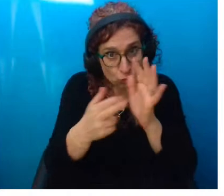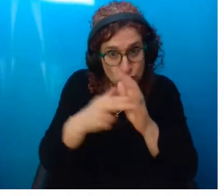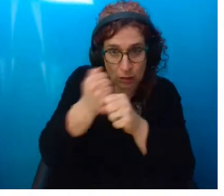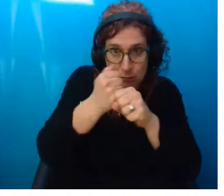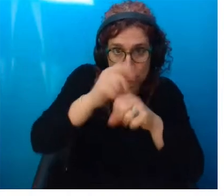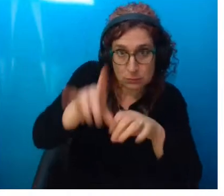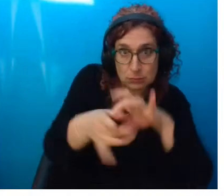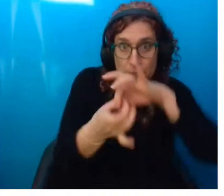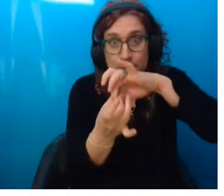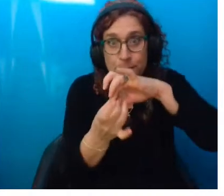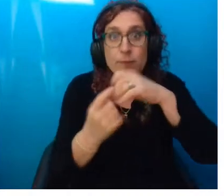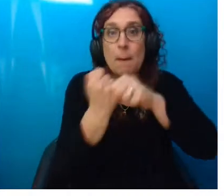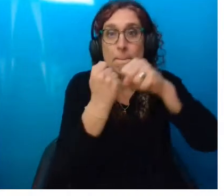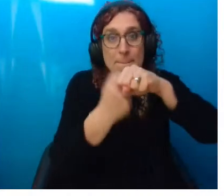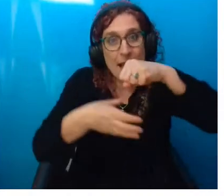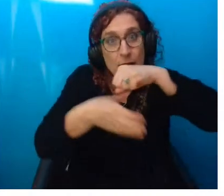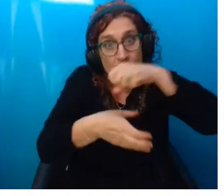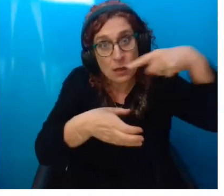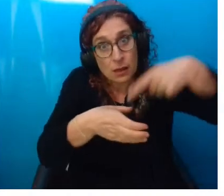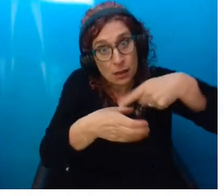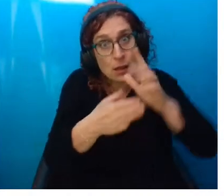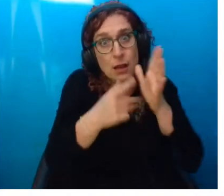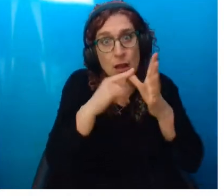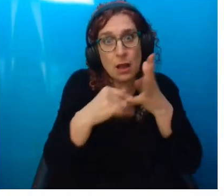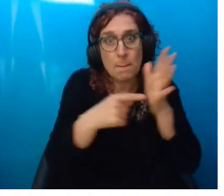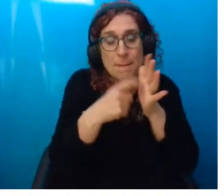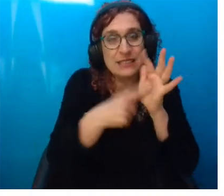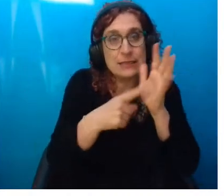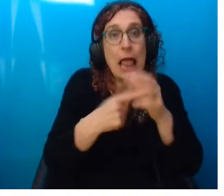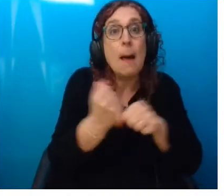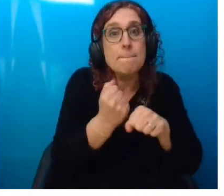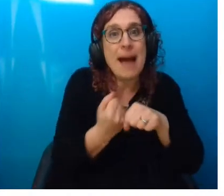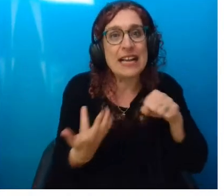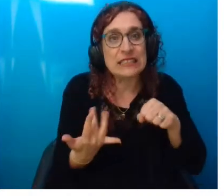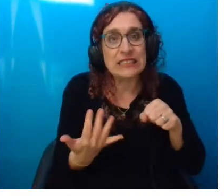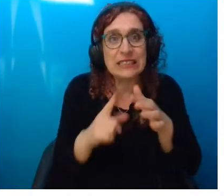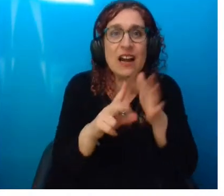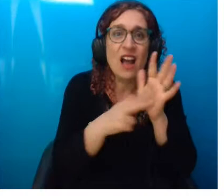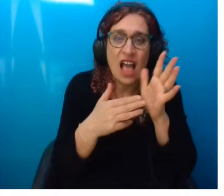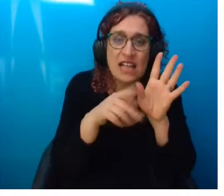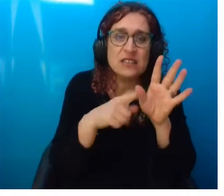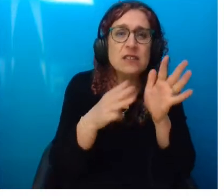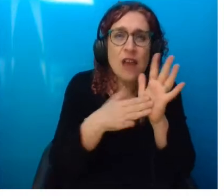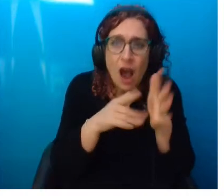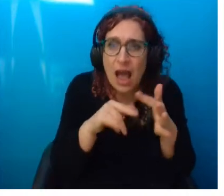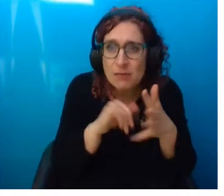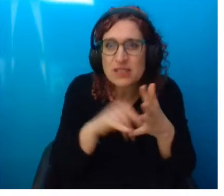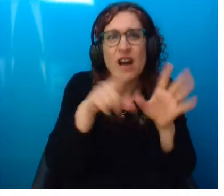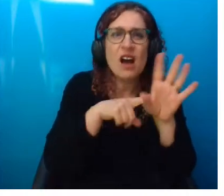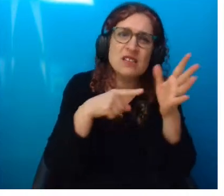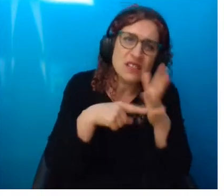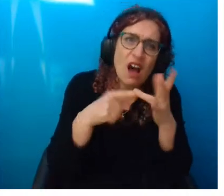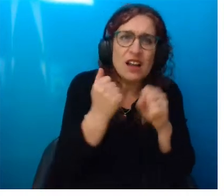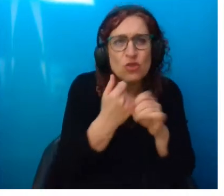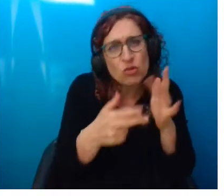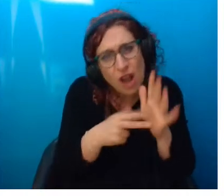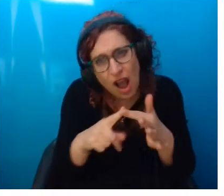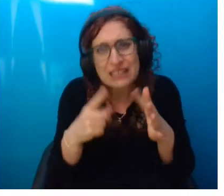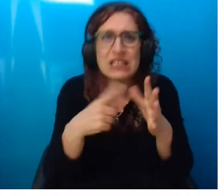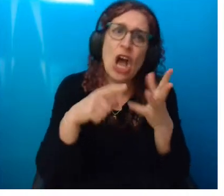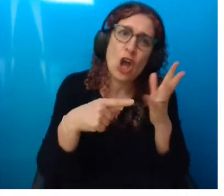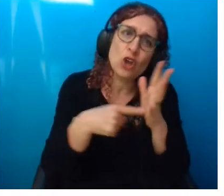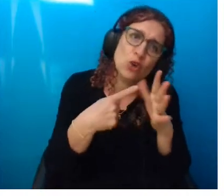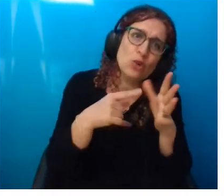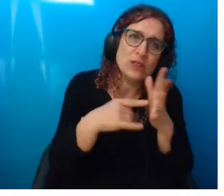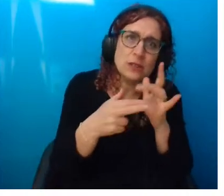cells liberate histamine, lipid mediators, enzymes, cytokines, and chemokines, which cause acute symptoms in the upper airways of